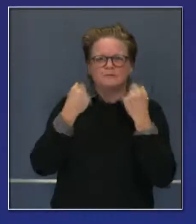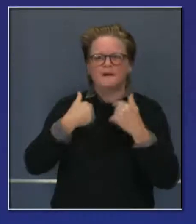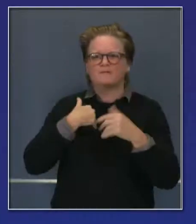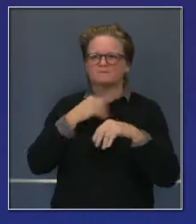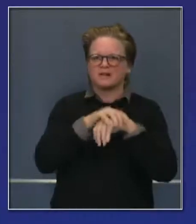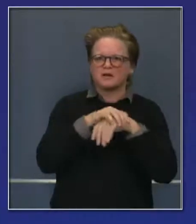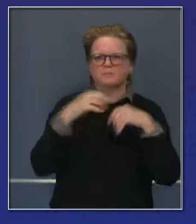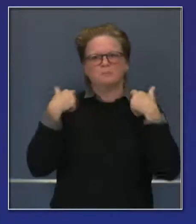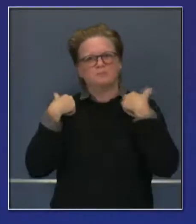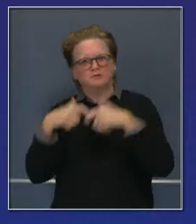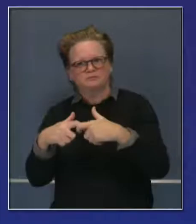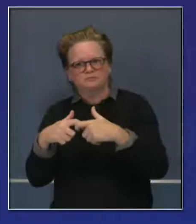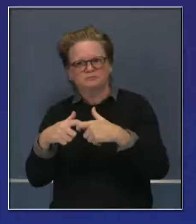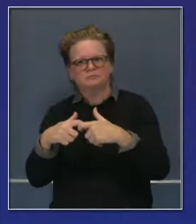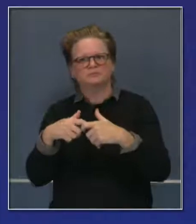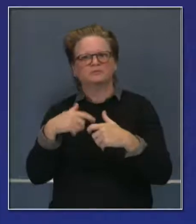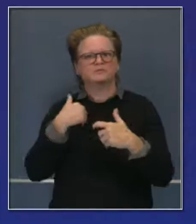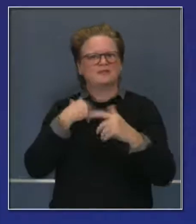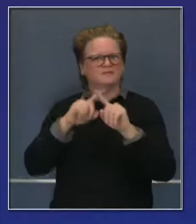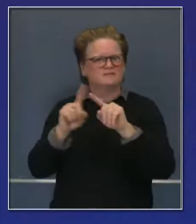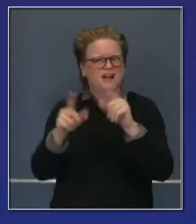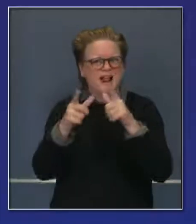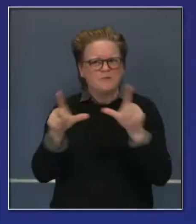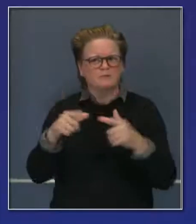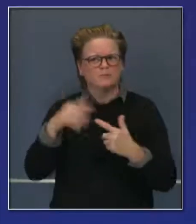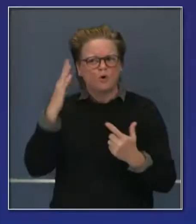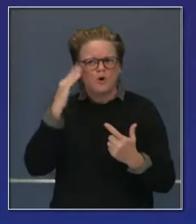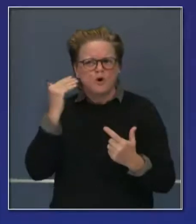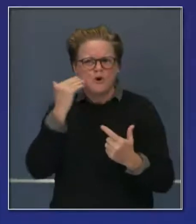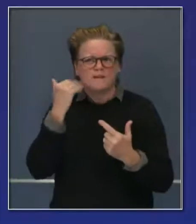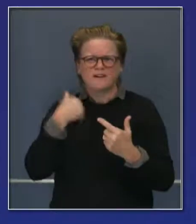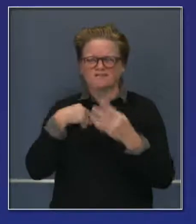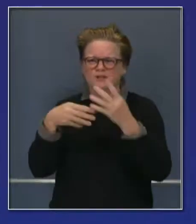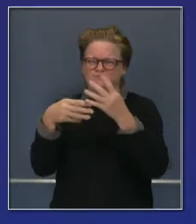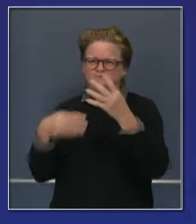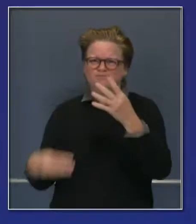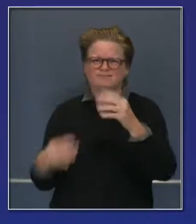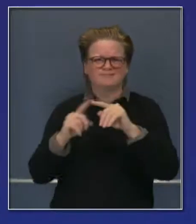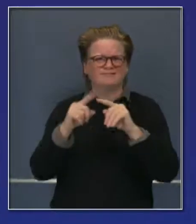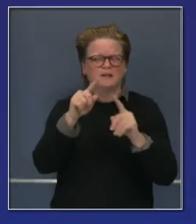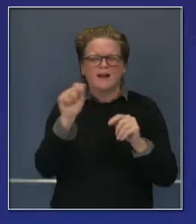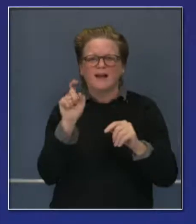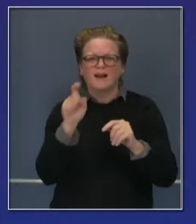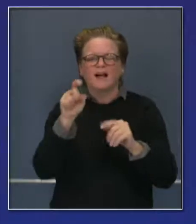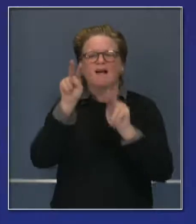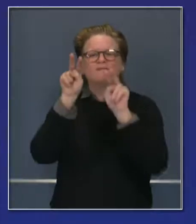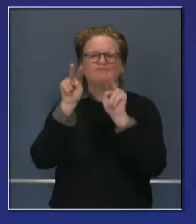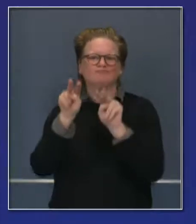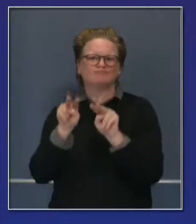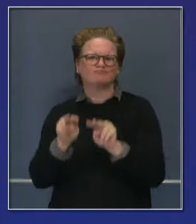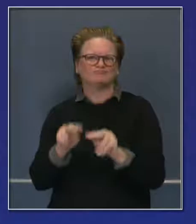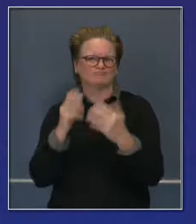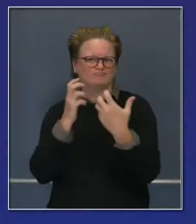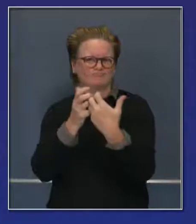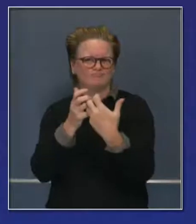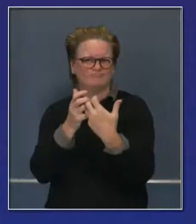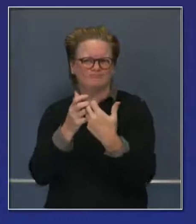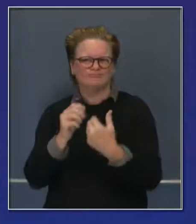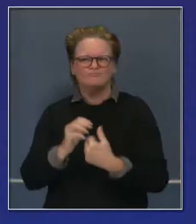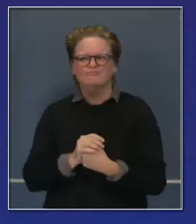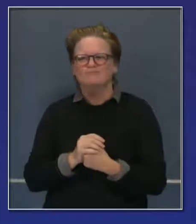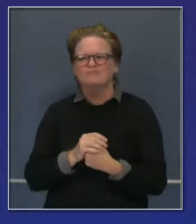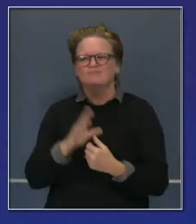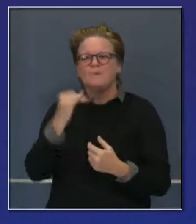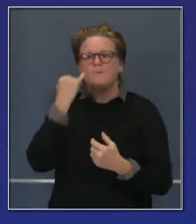our website, you can find local help, people that speak every one of those languages. They all speak insurance, and your help is going to